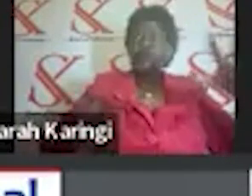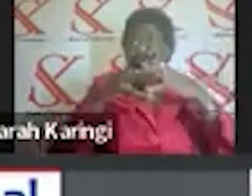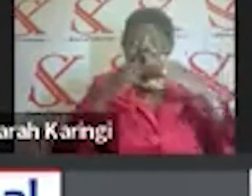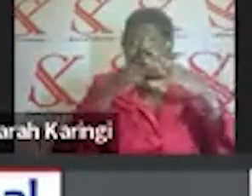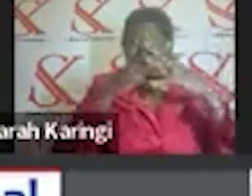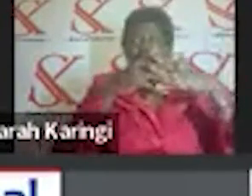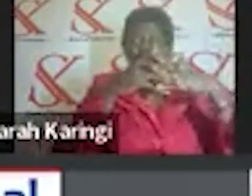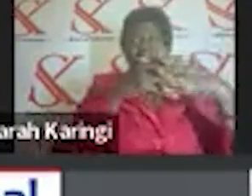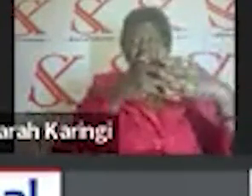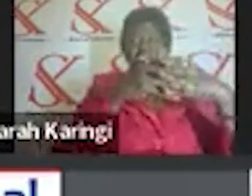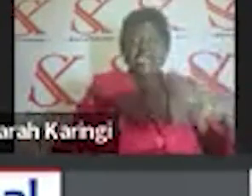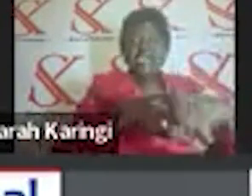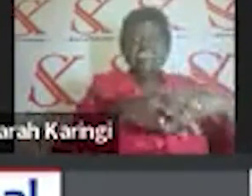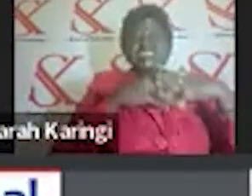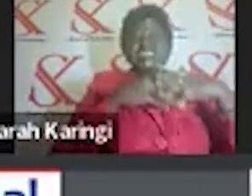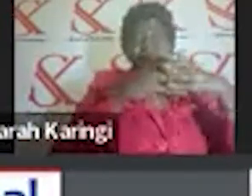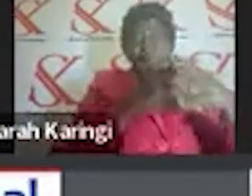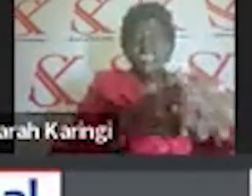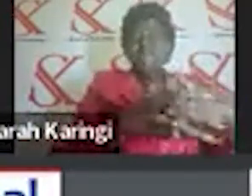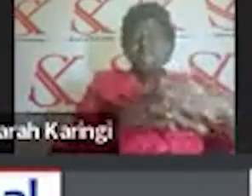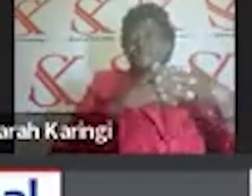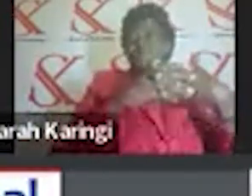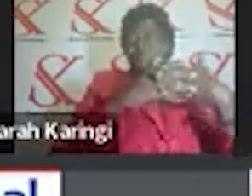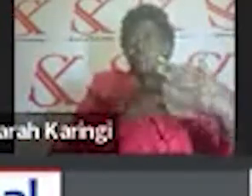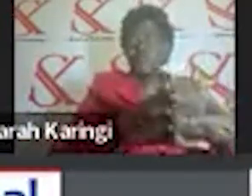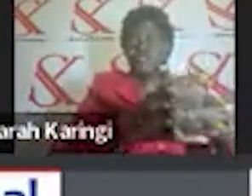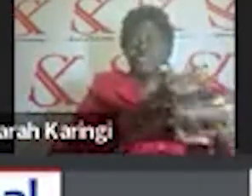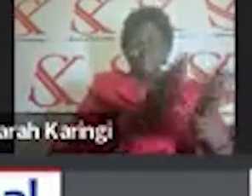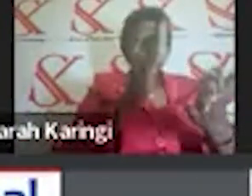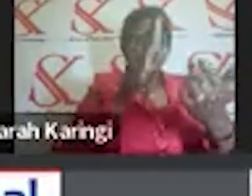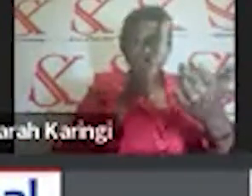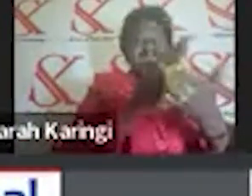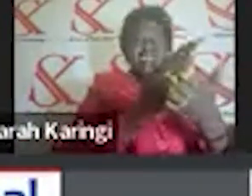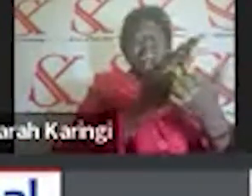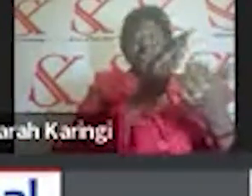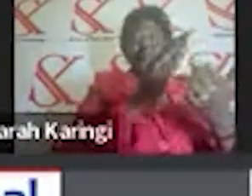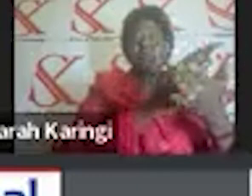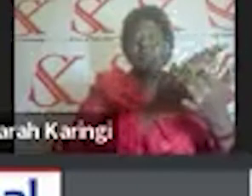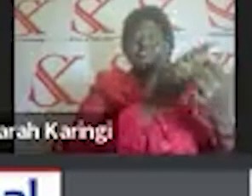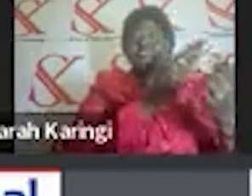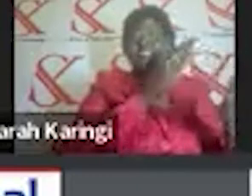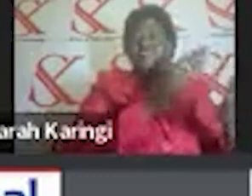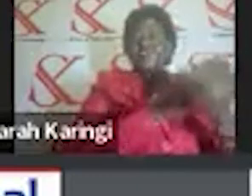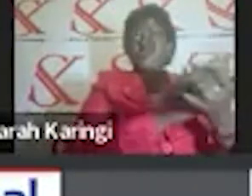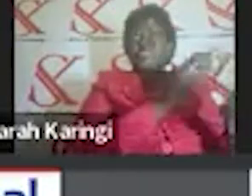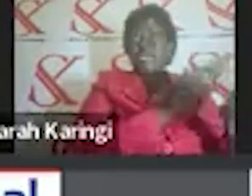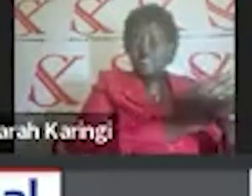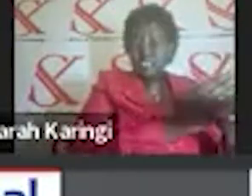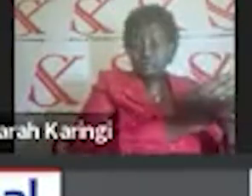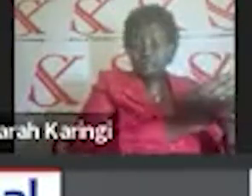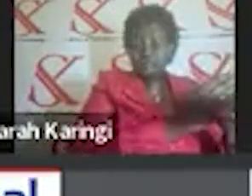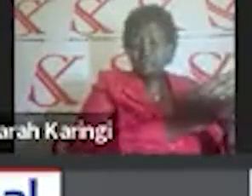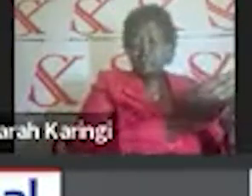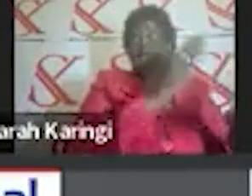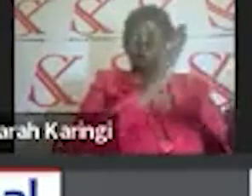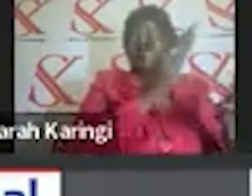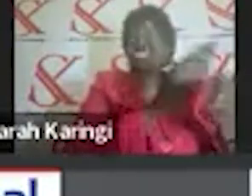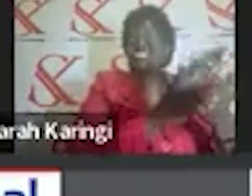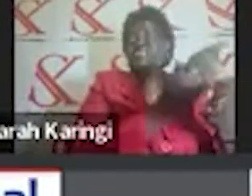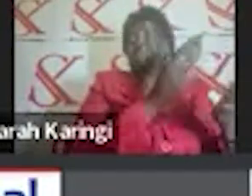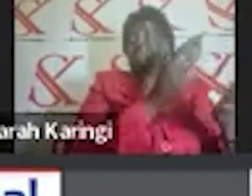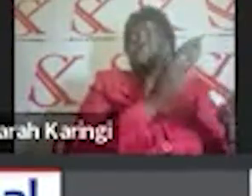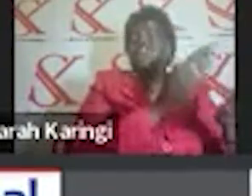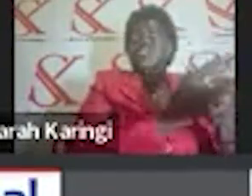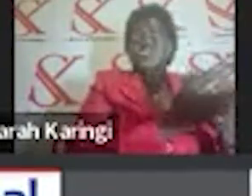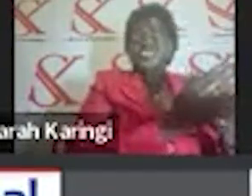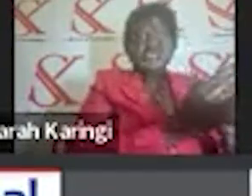we connect each other so well. And when we give back to our children, we teach them about the Jewish culture. We